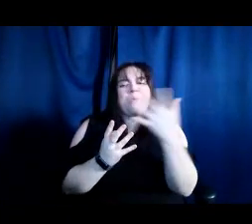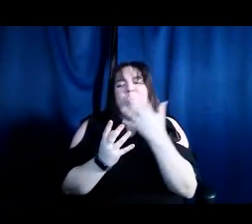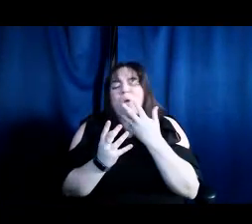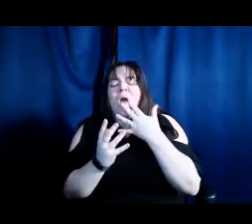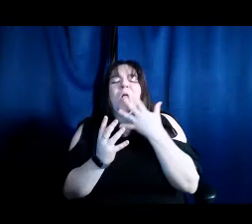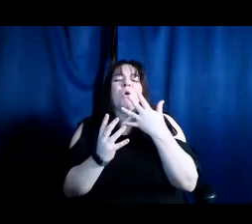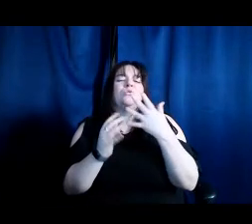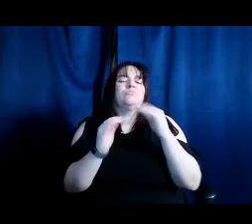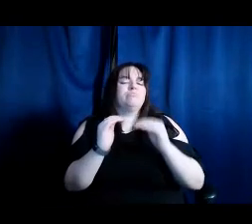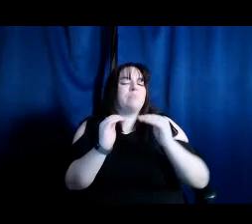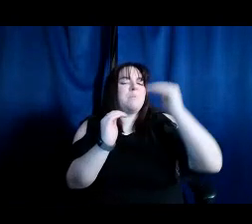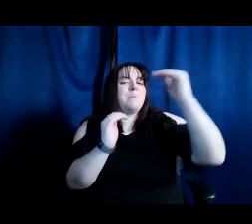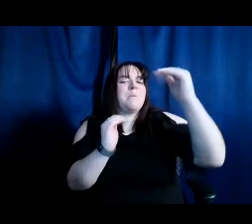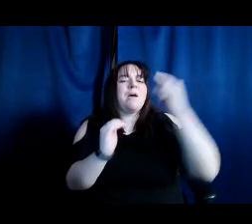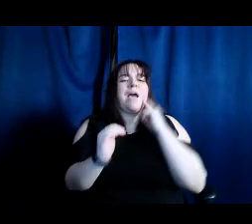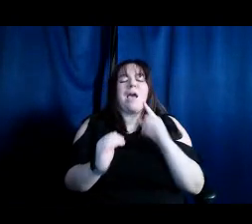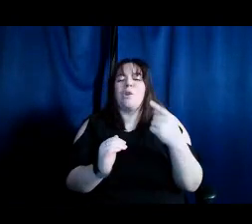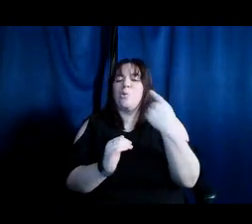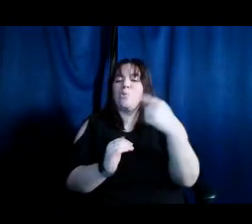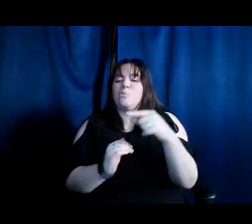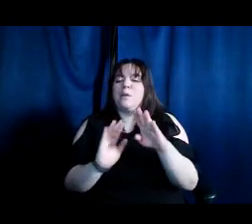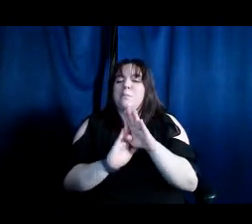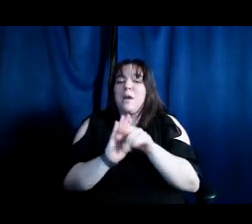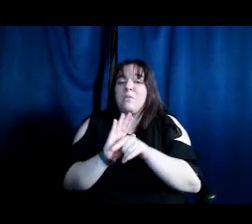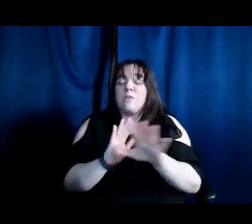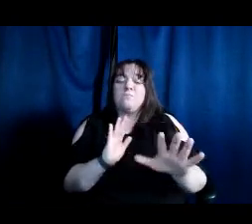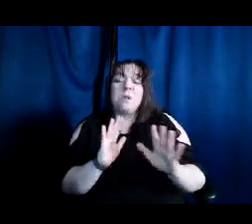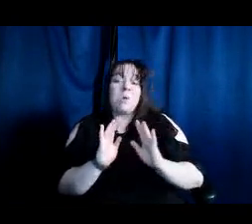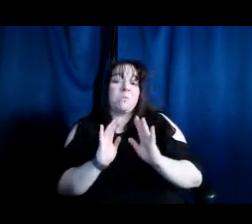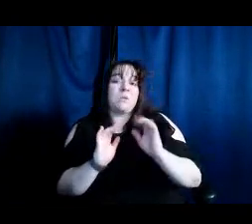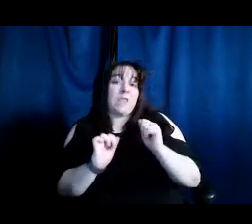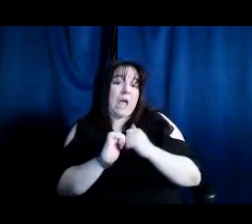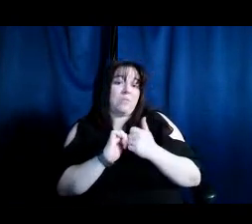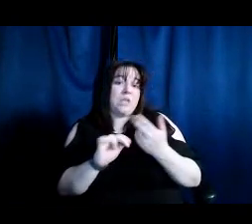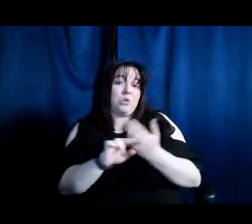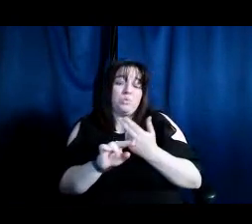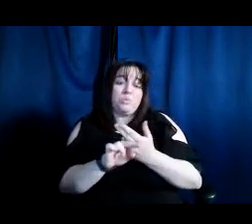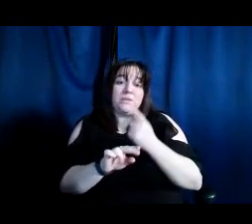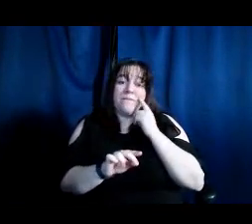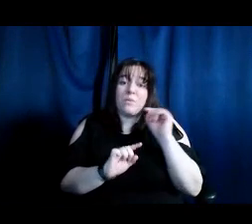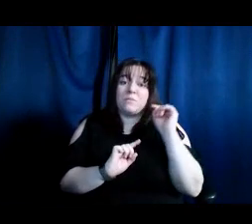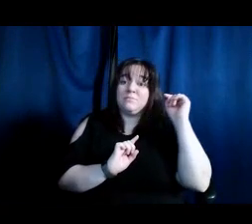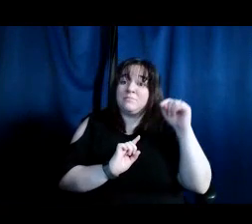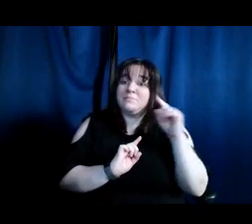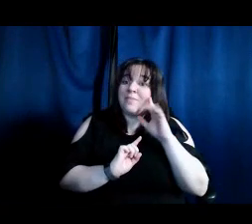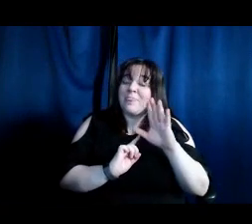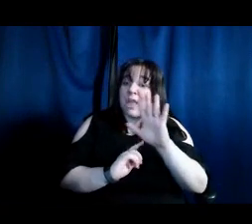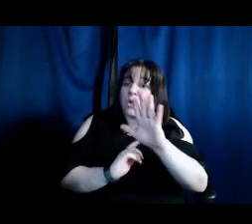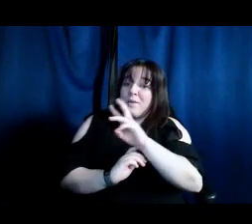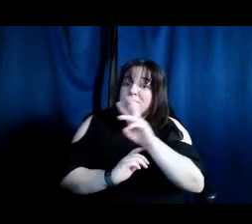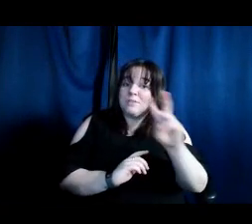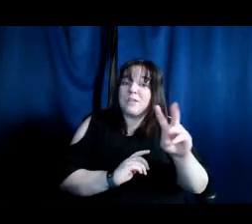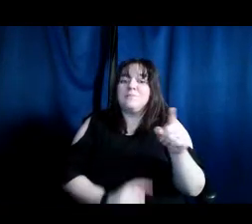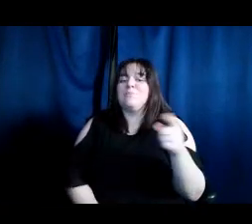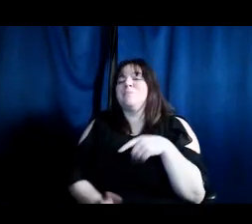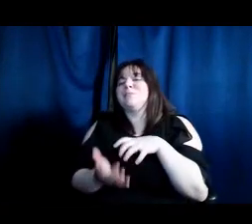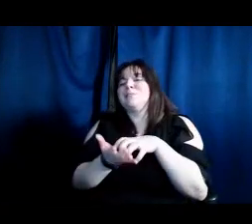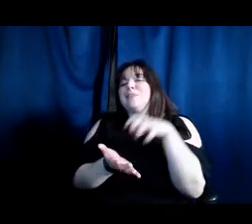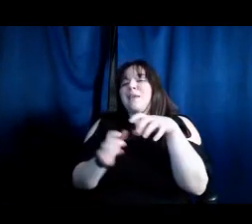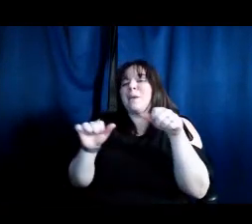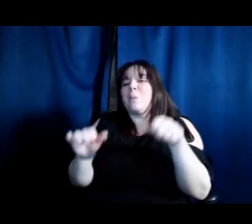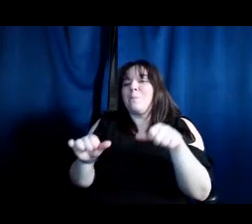the Cakeability logo were used to design the website. So here's the Cakeability logo. It's a